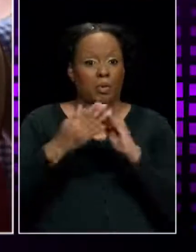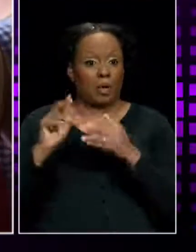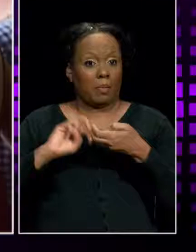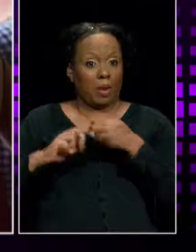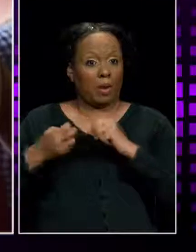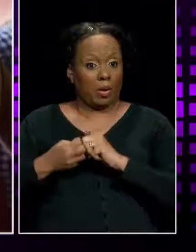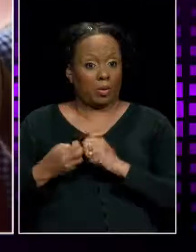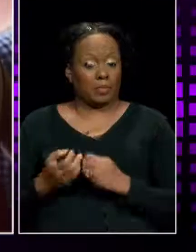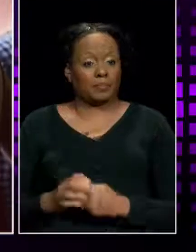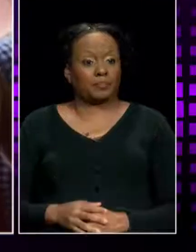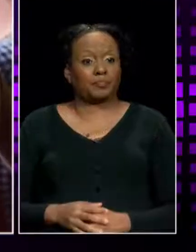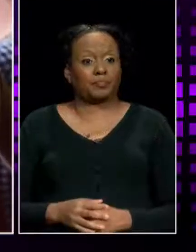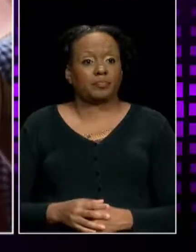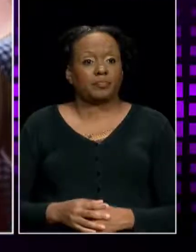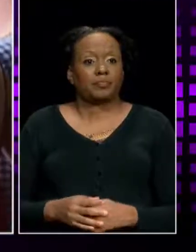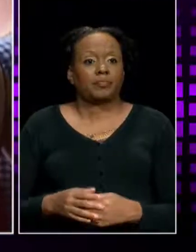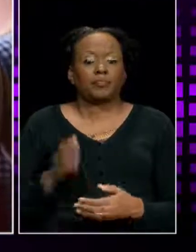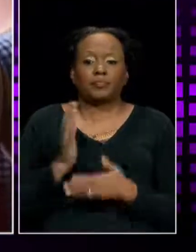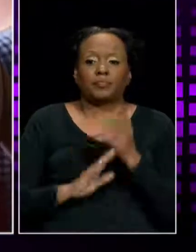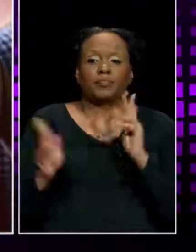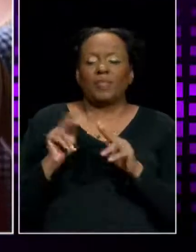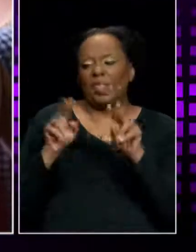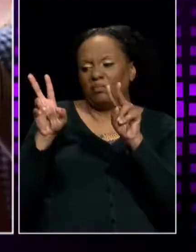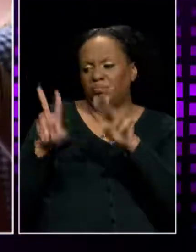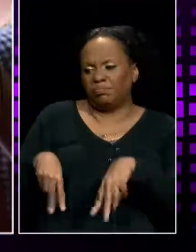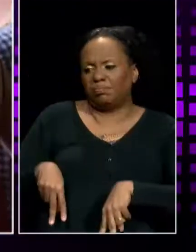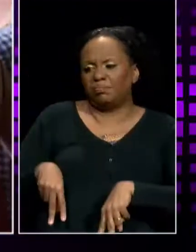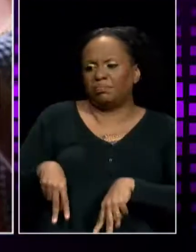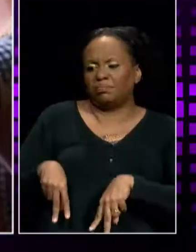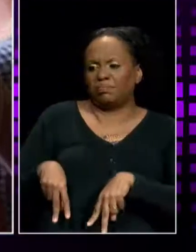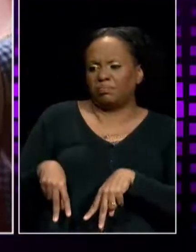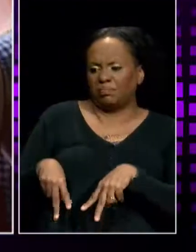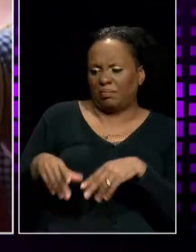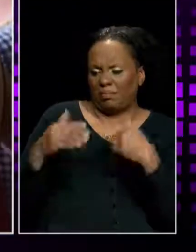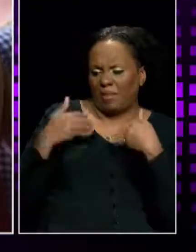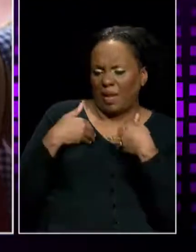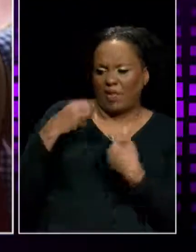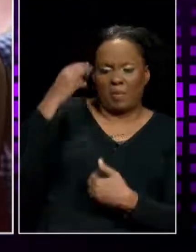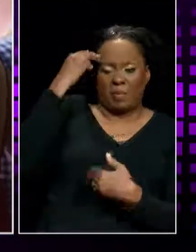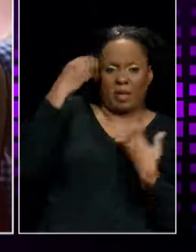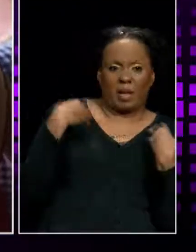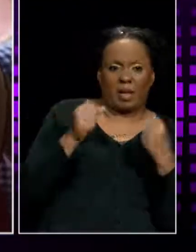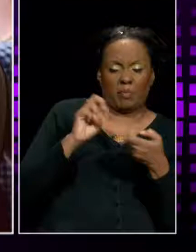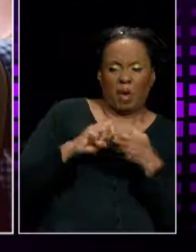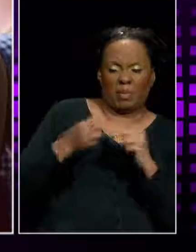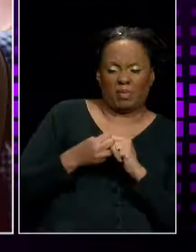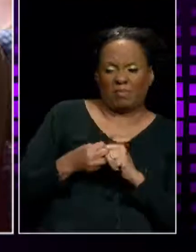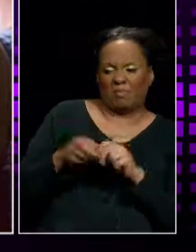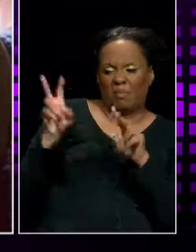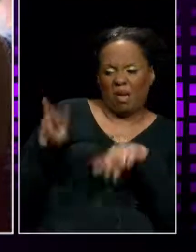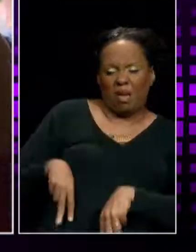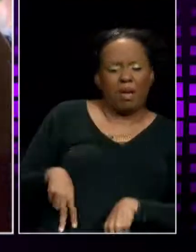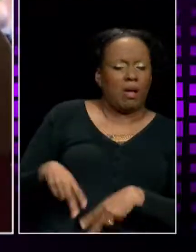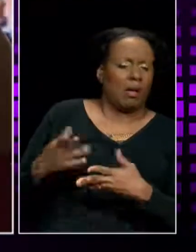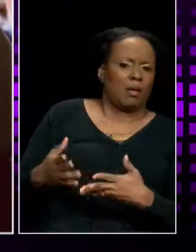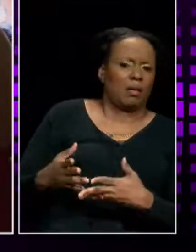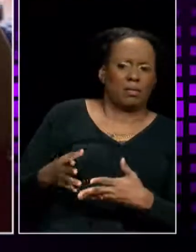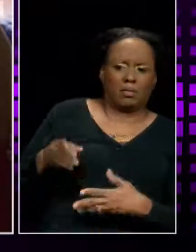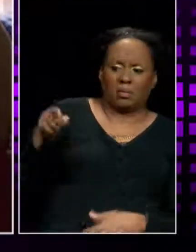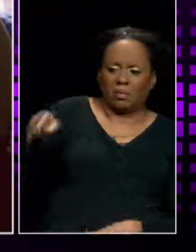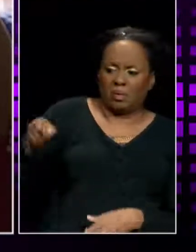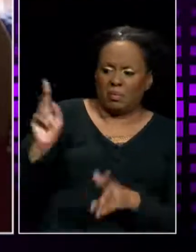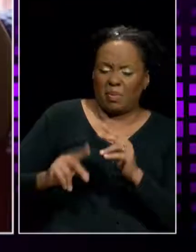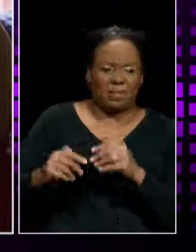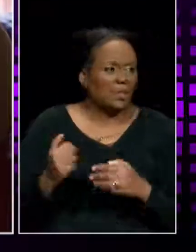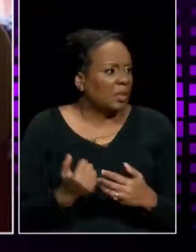people look down on it or discriminate against people that actually have mental health. And that would make more people be ashamed